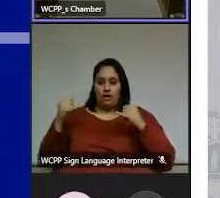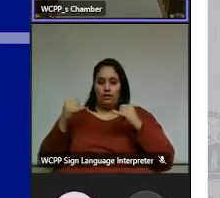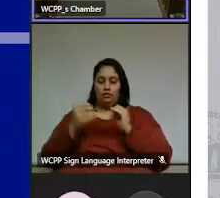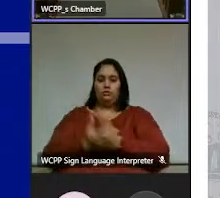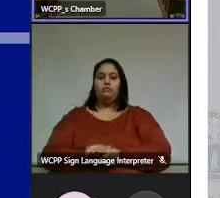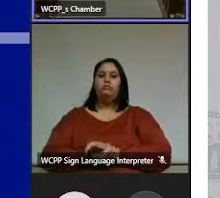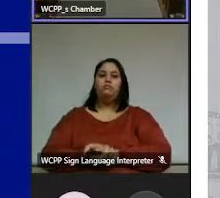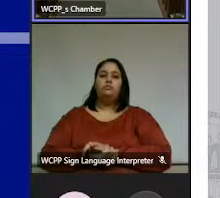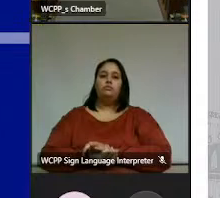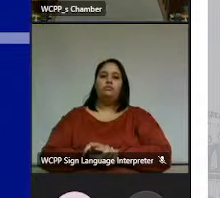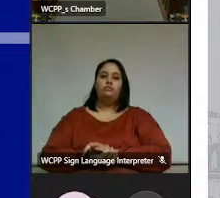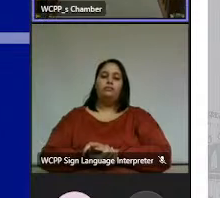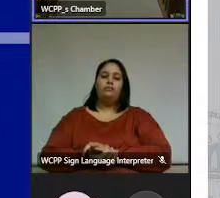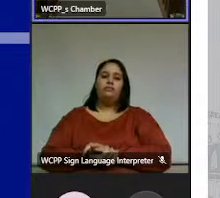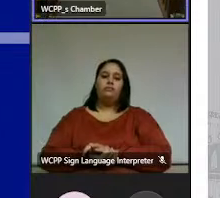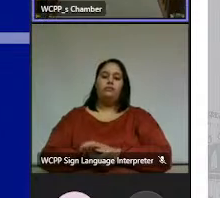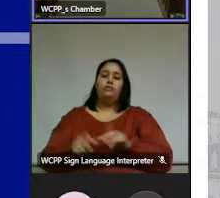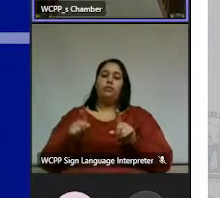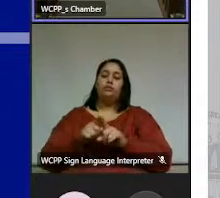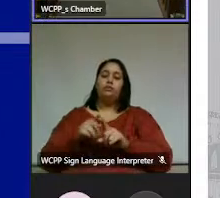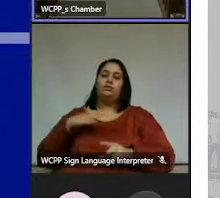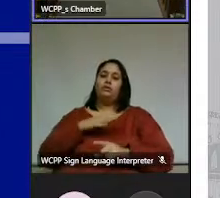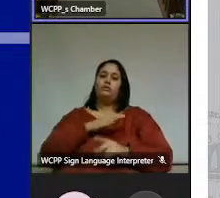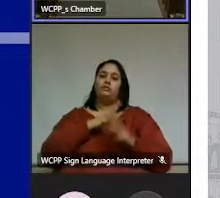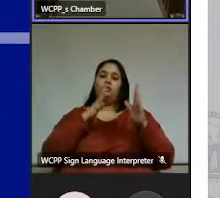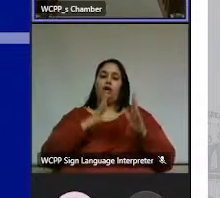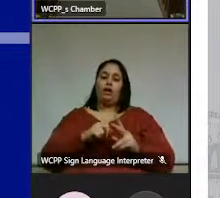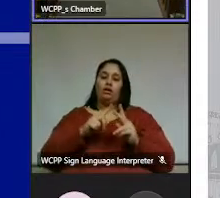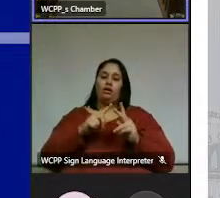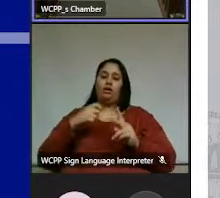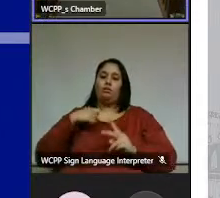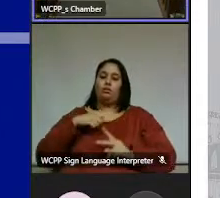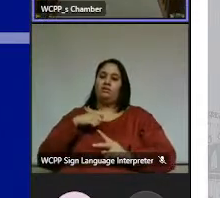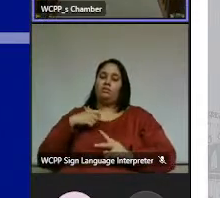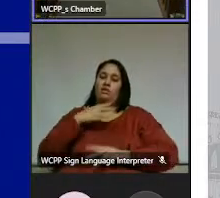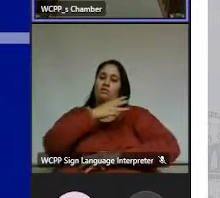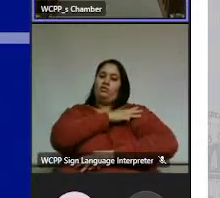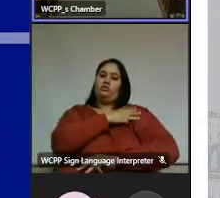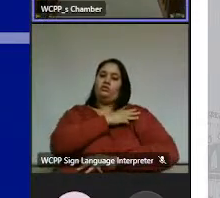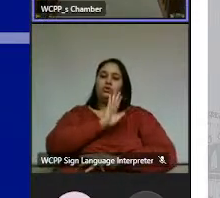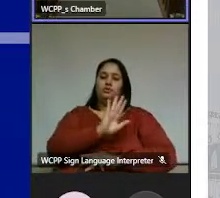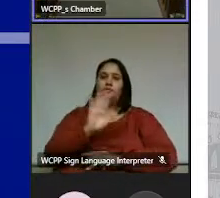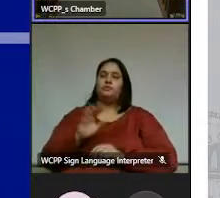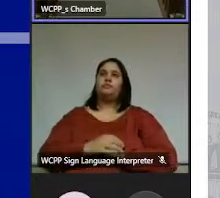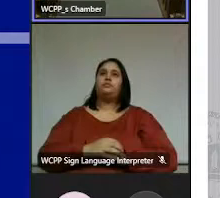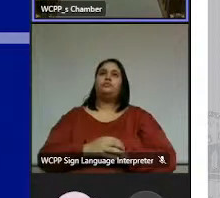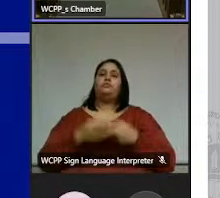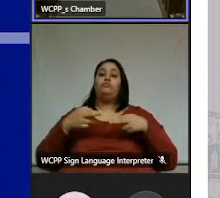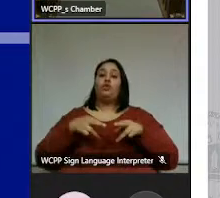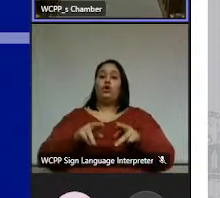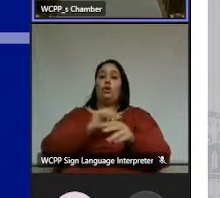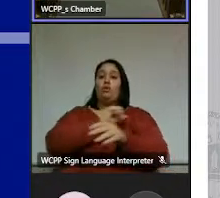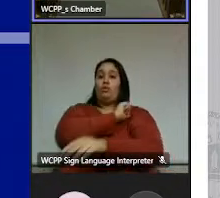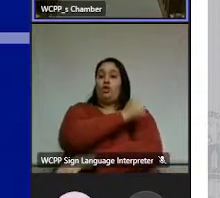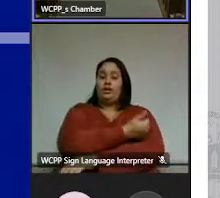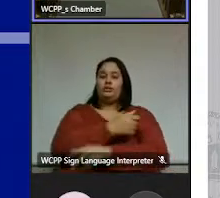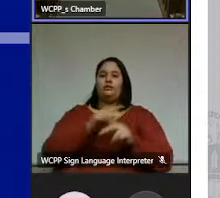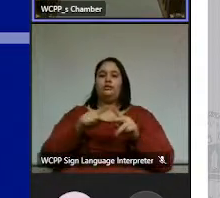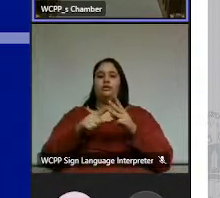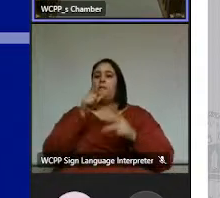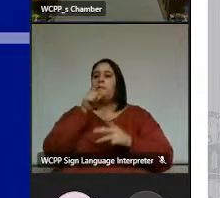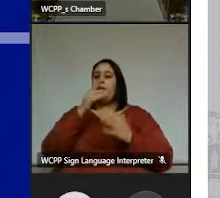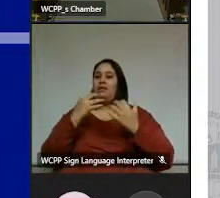as well as councillors, municipal officials, road authorities, members of the